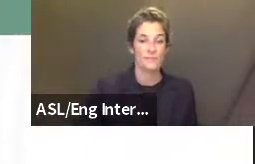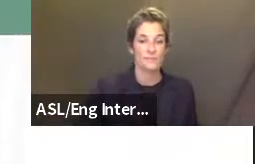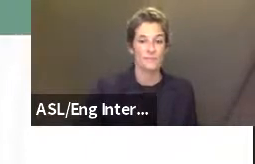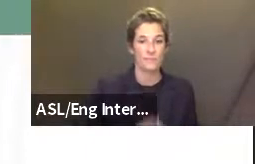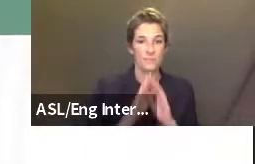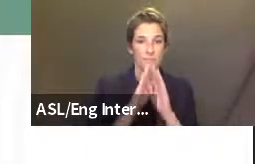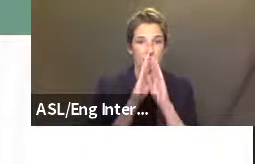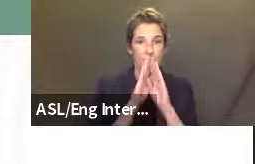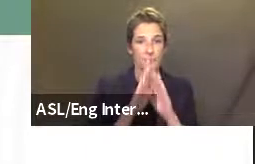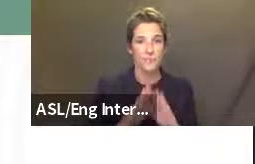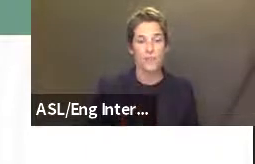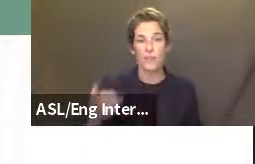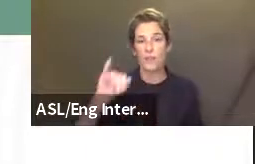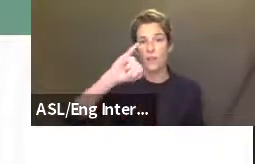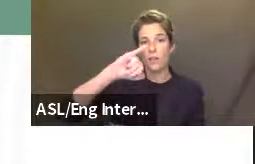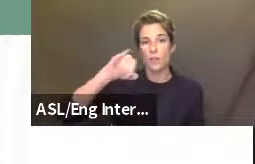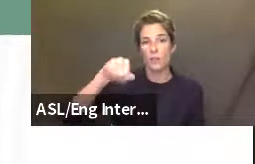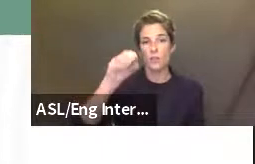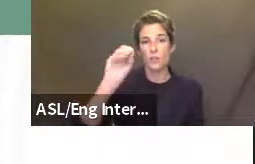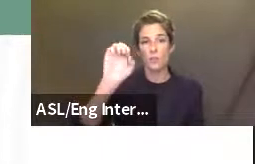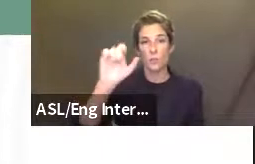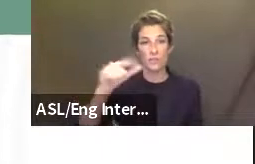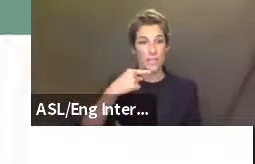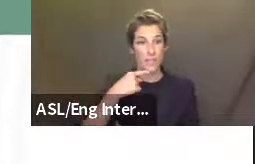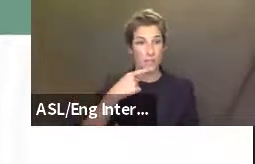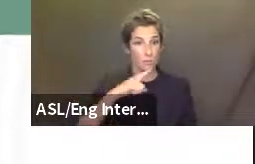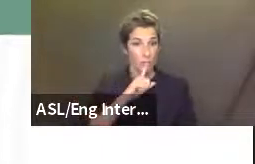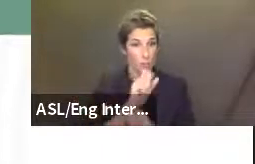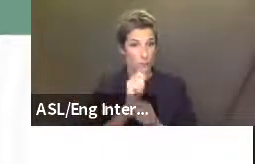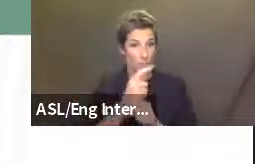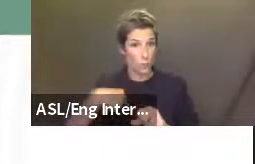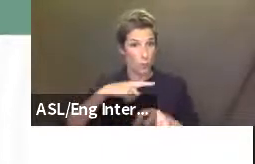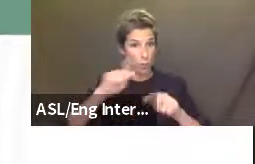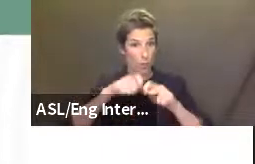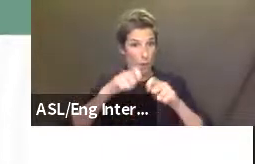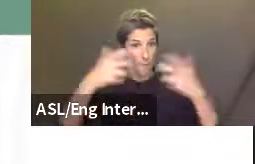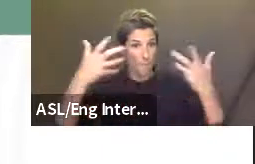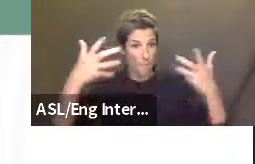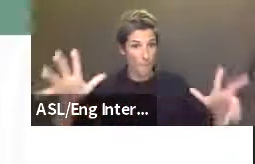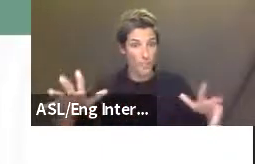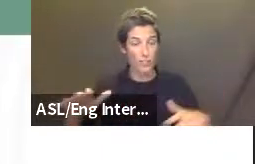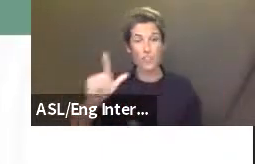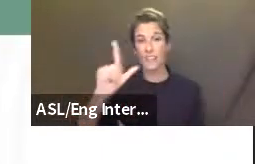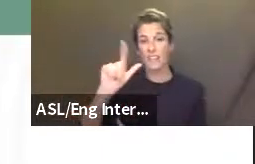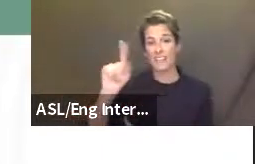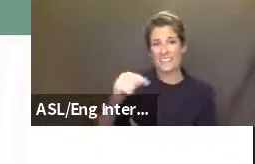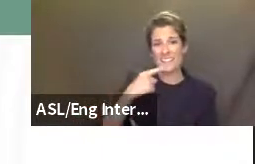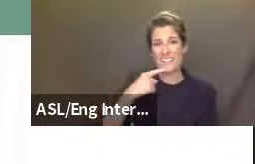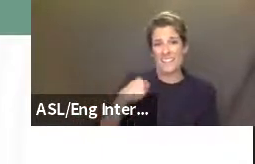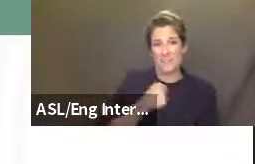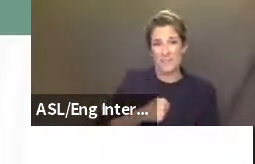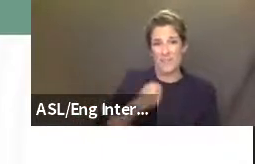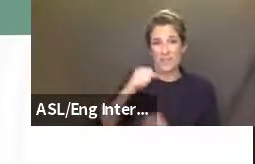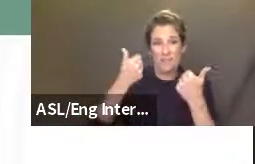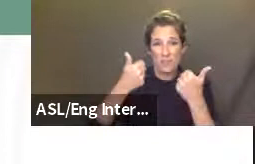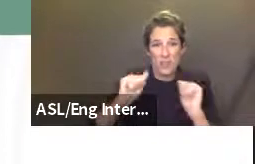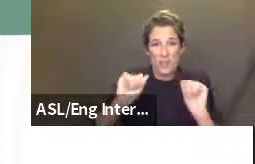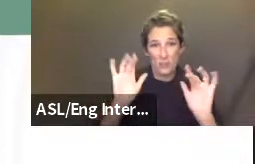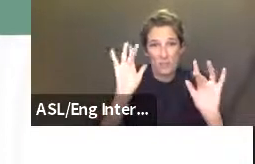Are we officially ending now? Am I supposed yes, to leave now? Yes. I'm finding the end. The end button. It's